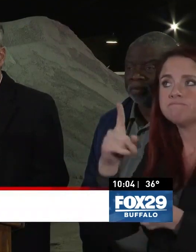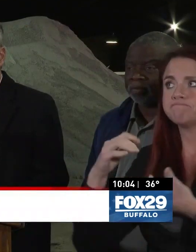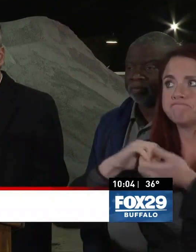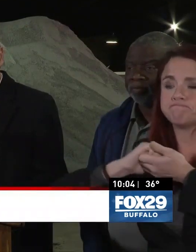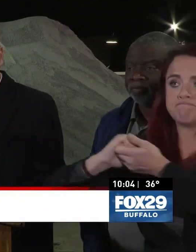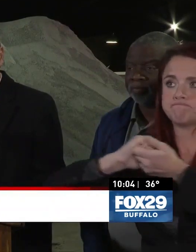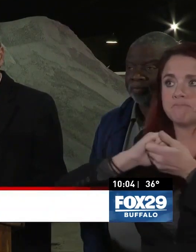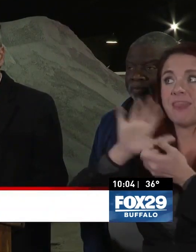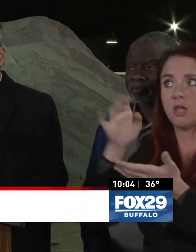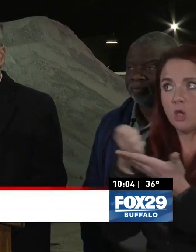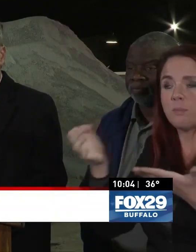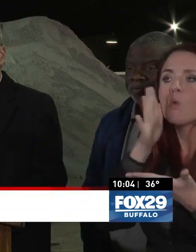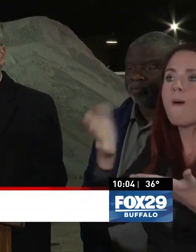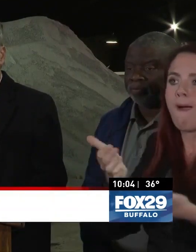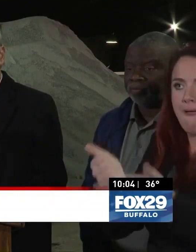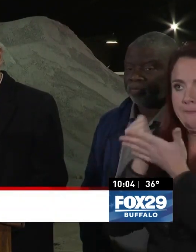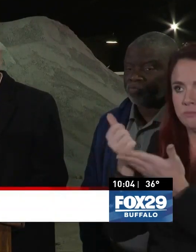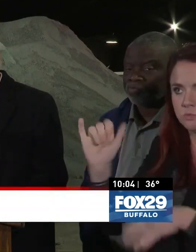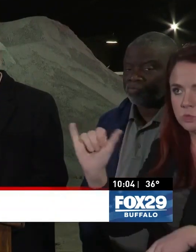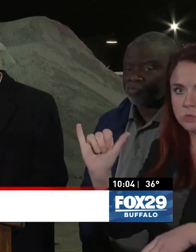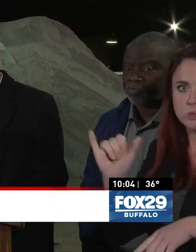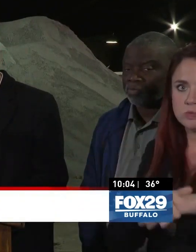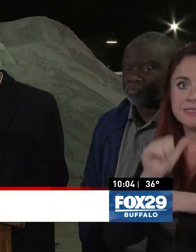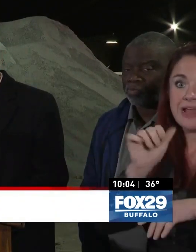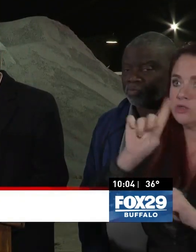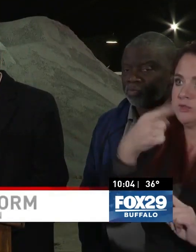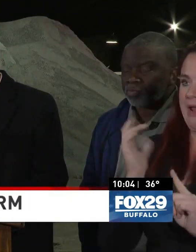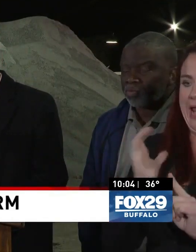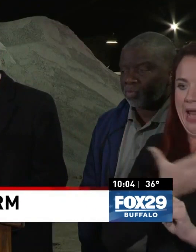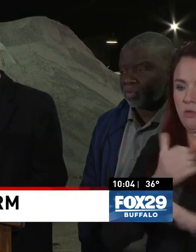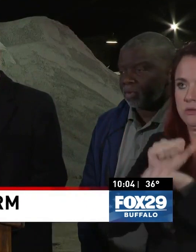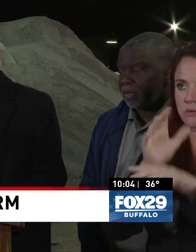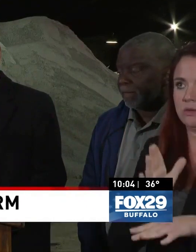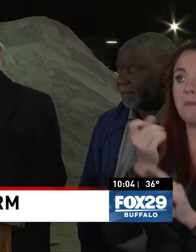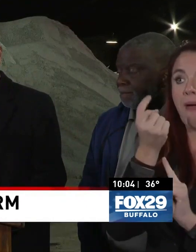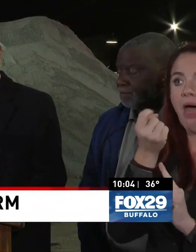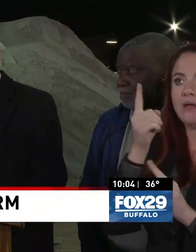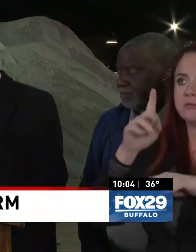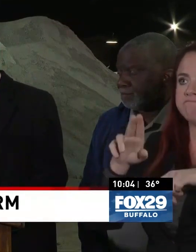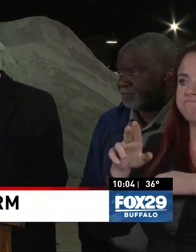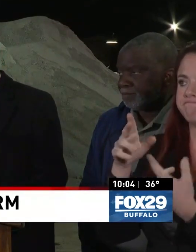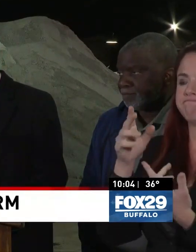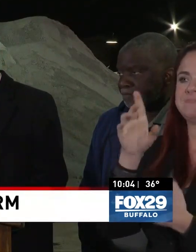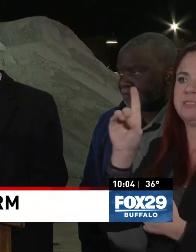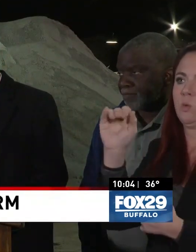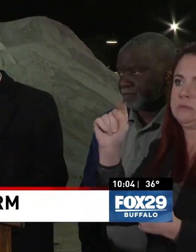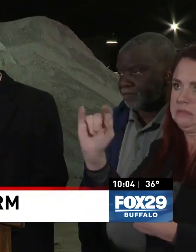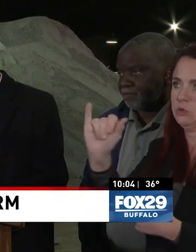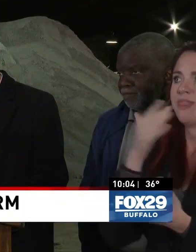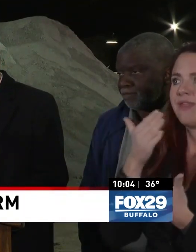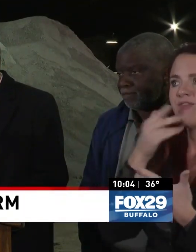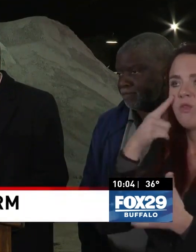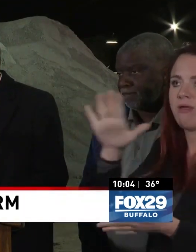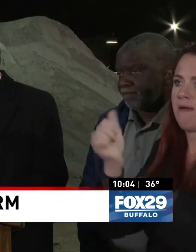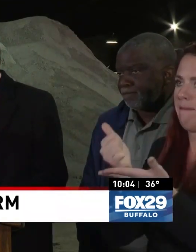Their equipment will be on our streets as well, assisting our city personnel, and we thank them for their assistance at this point in